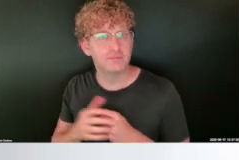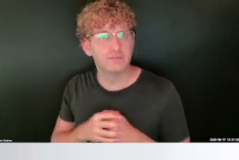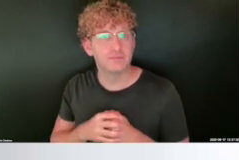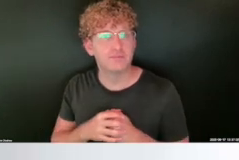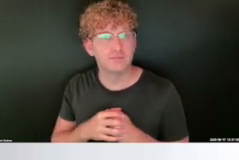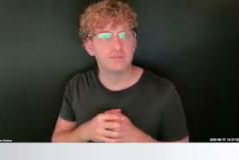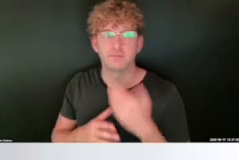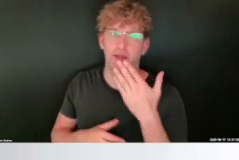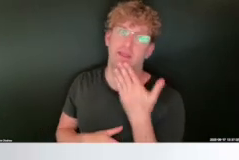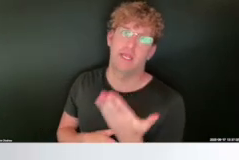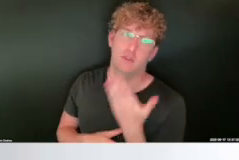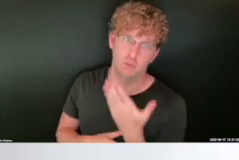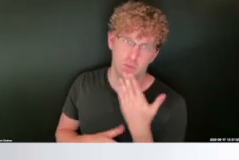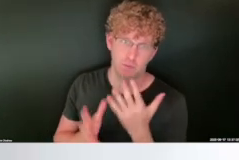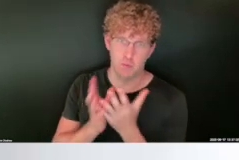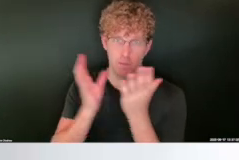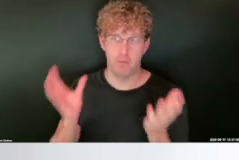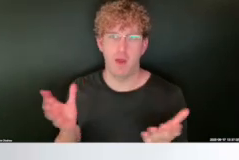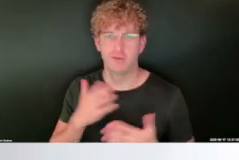much. I appreciate it.